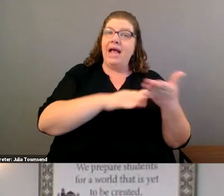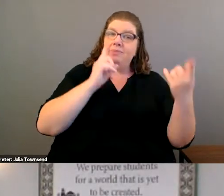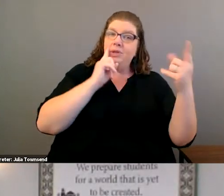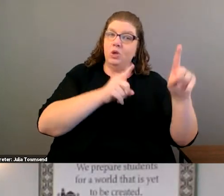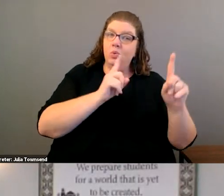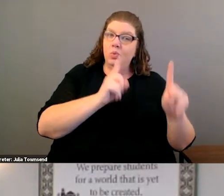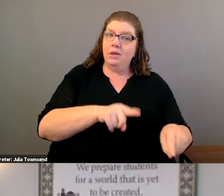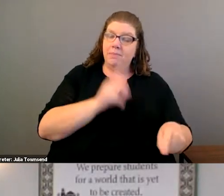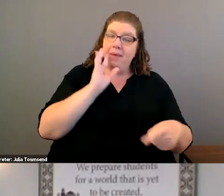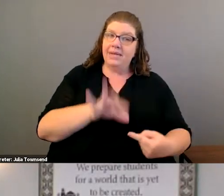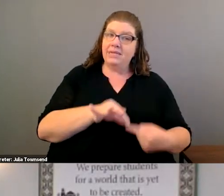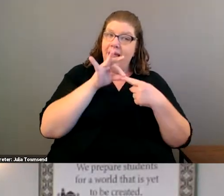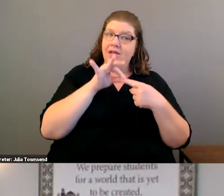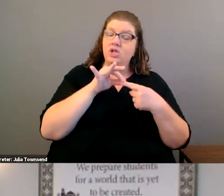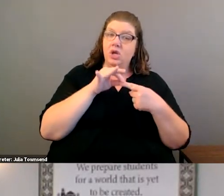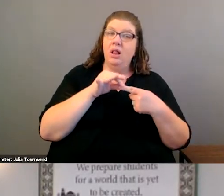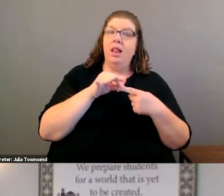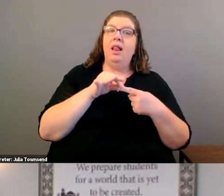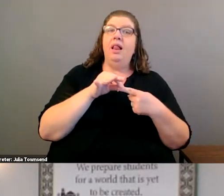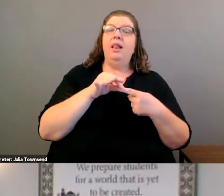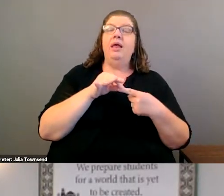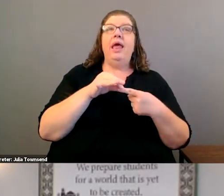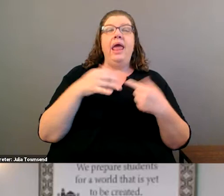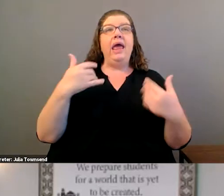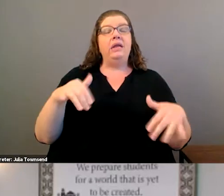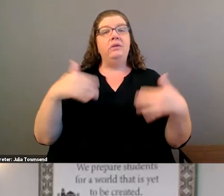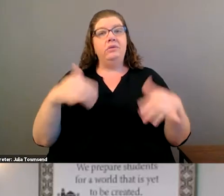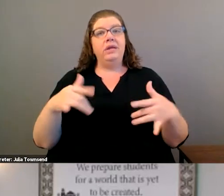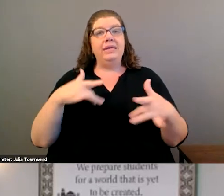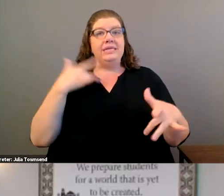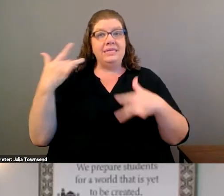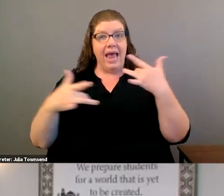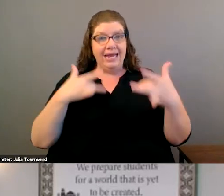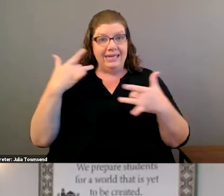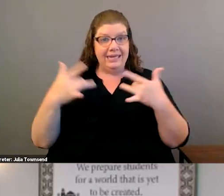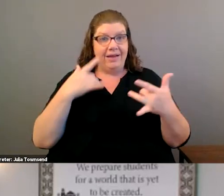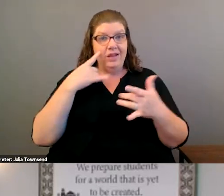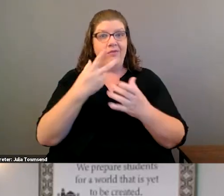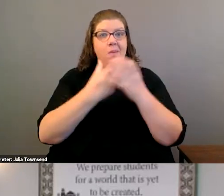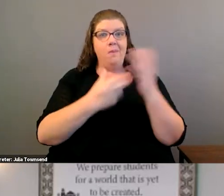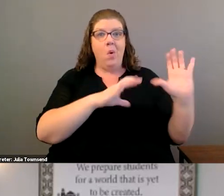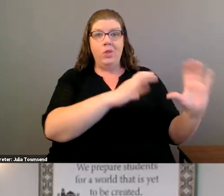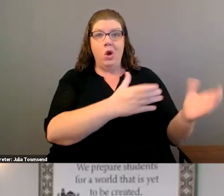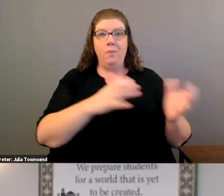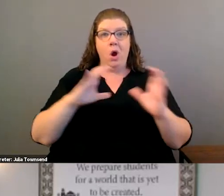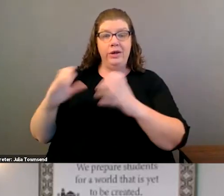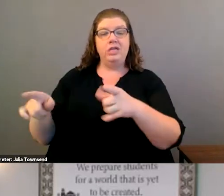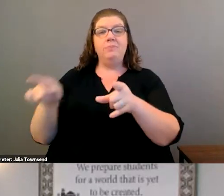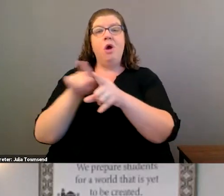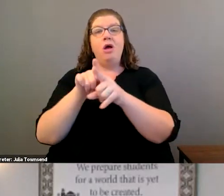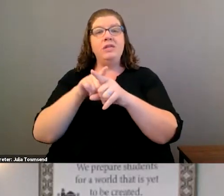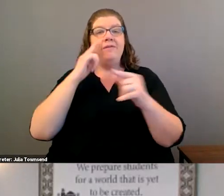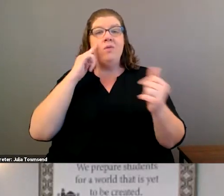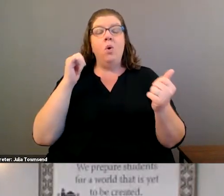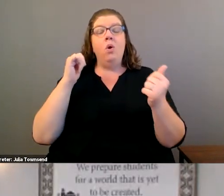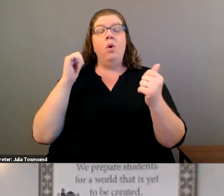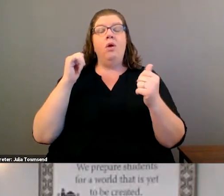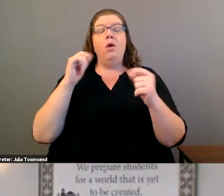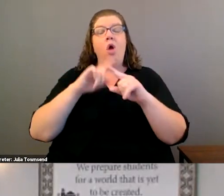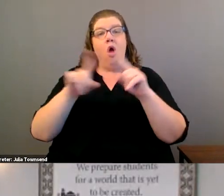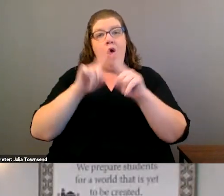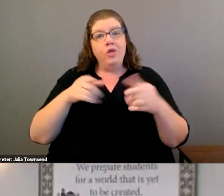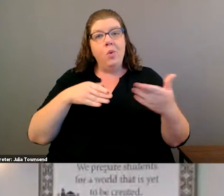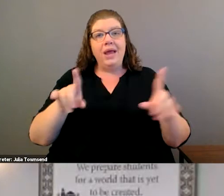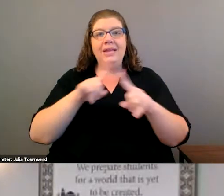it special and very exciting, I think, for both parties, but also for all of the ways that different groups